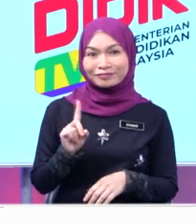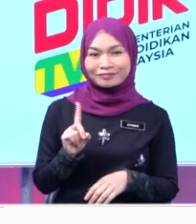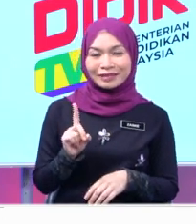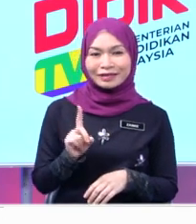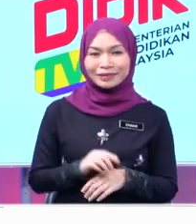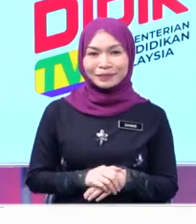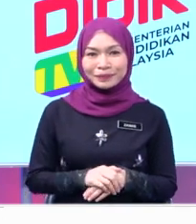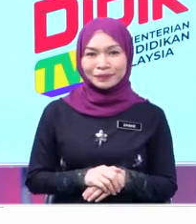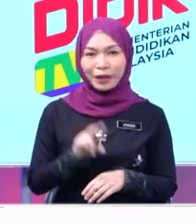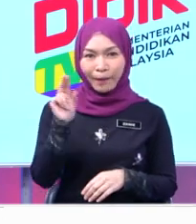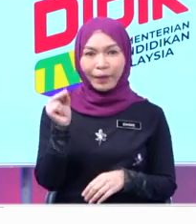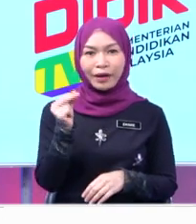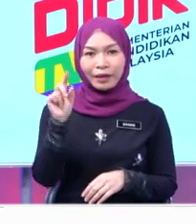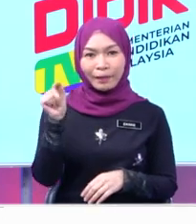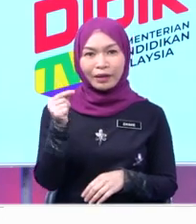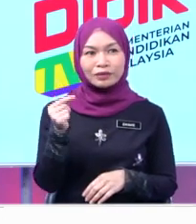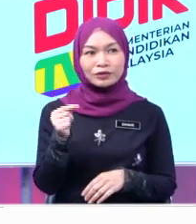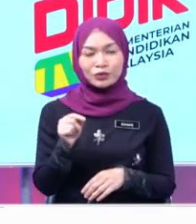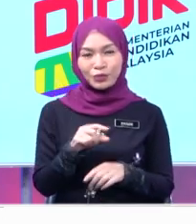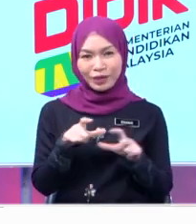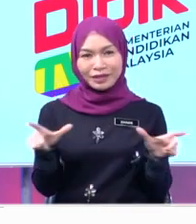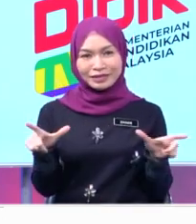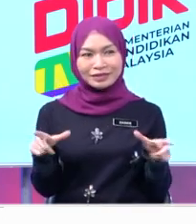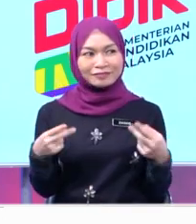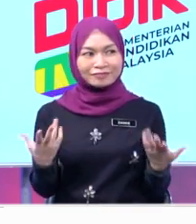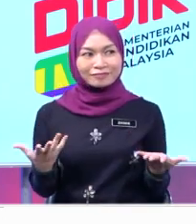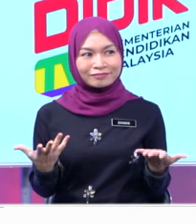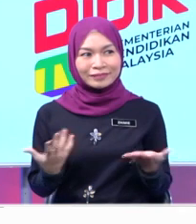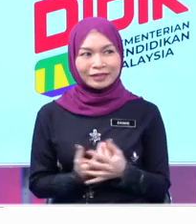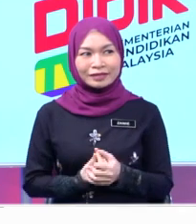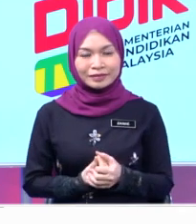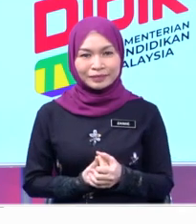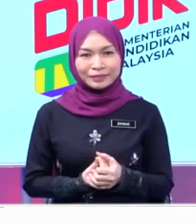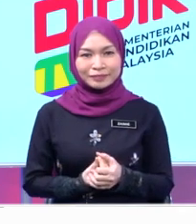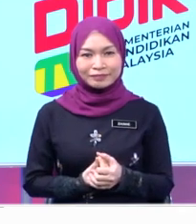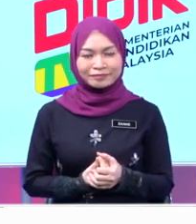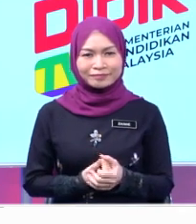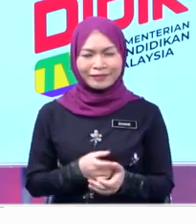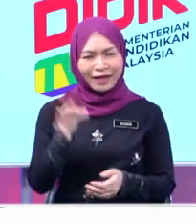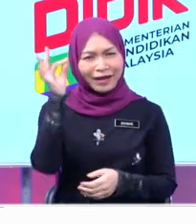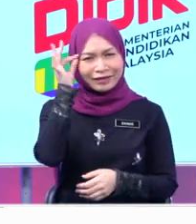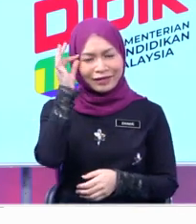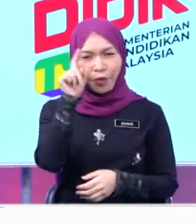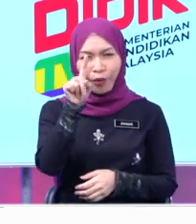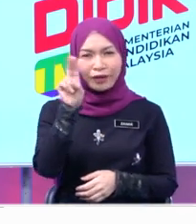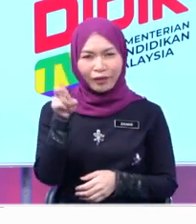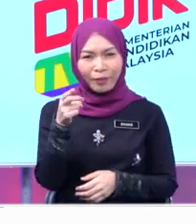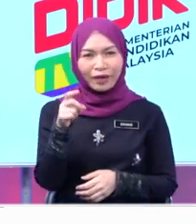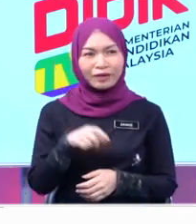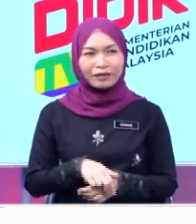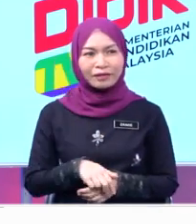missing. Okay, can I try the first one? Yes, Chris. I think one comma is missing. For